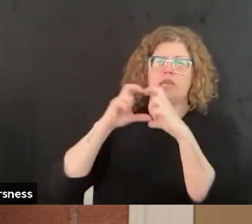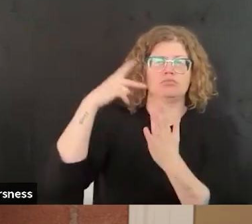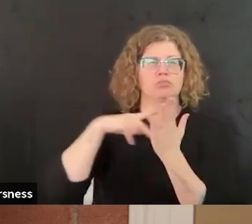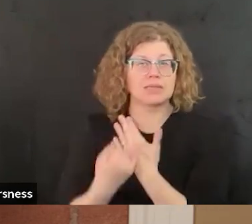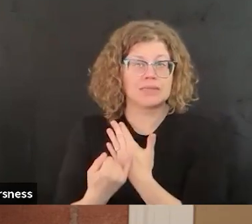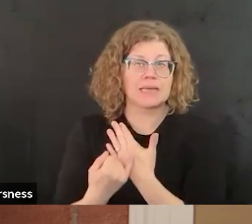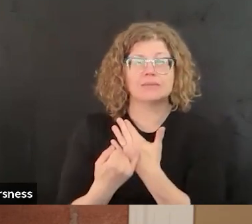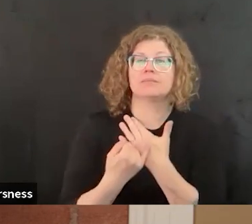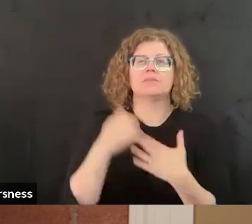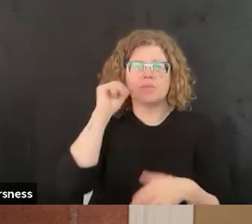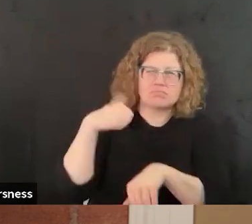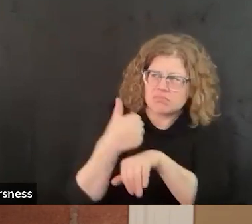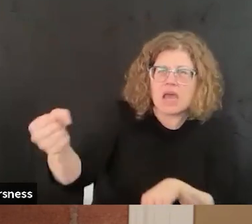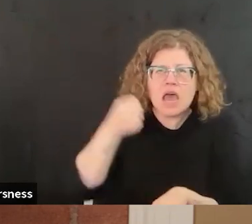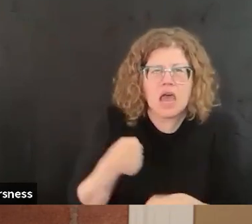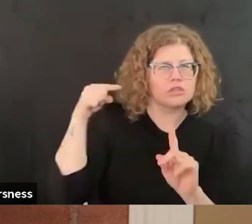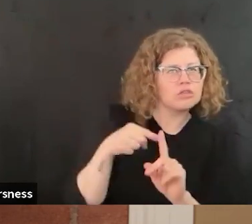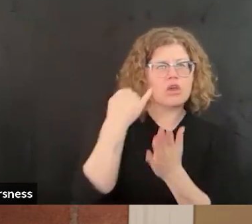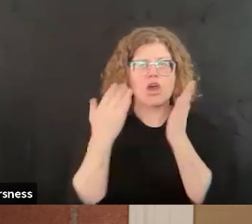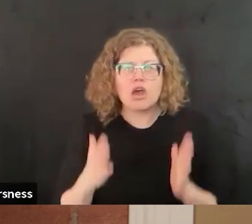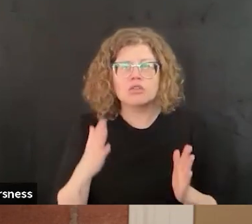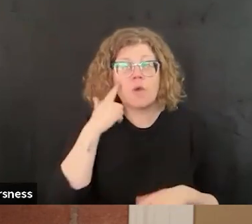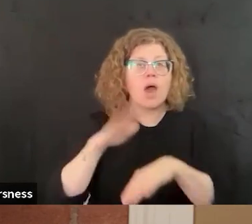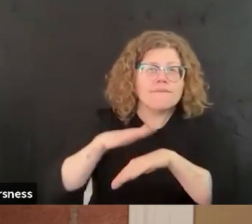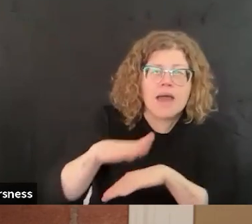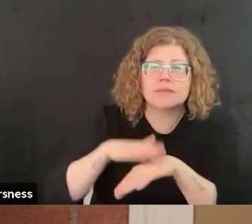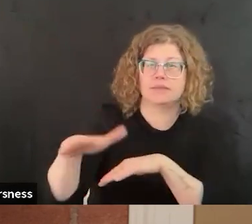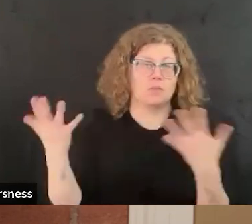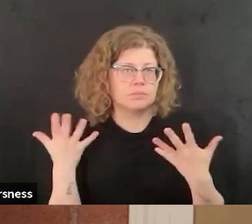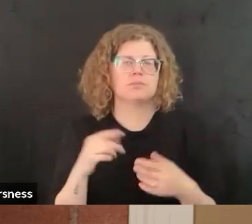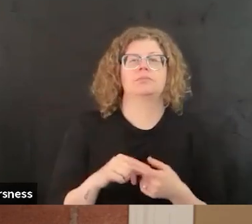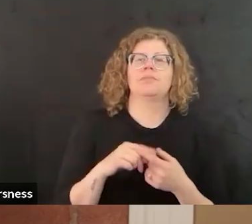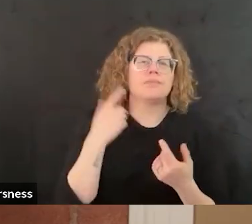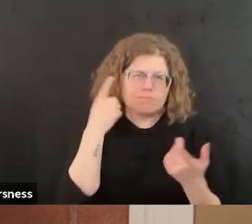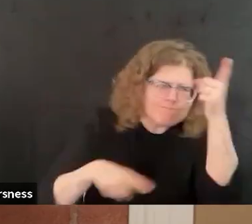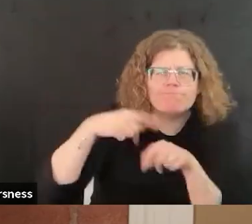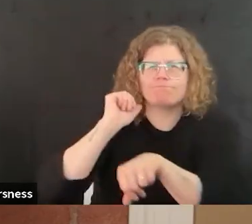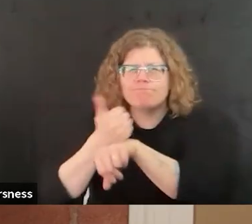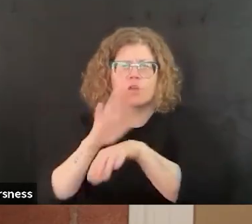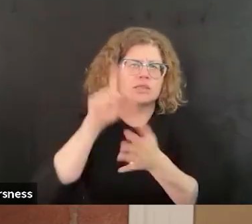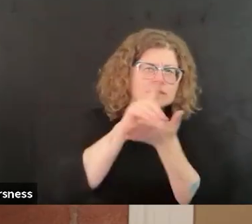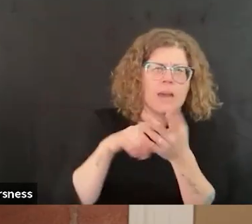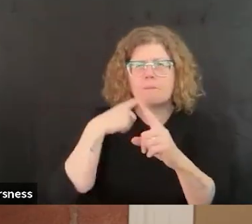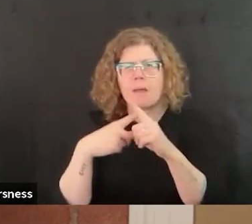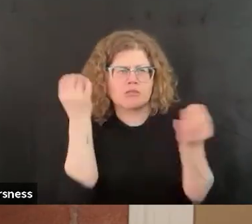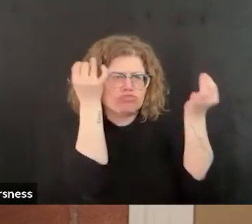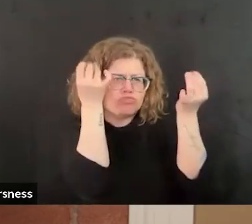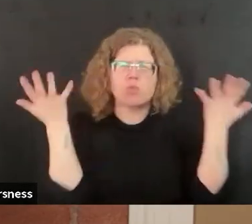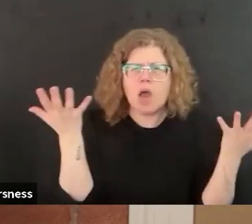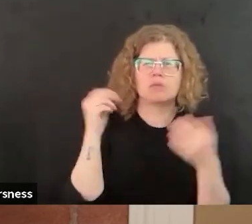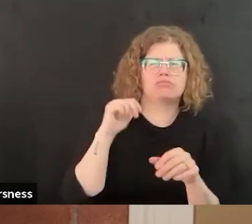construction project, they hire an artist to consult on the project and create a design, some ideas for the